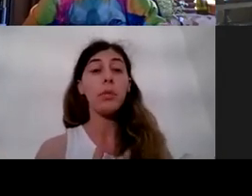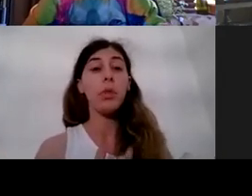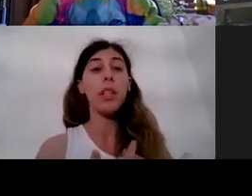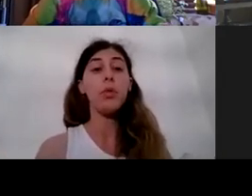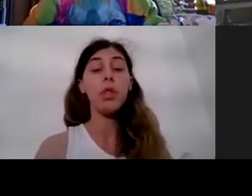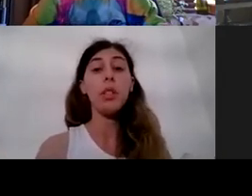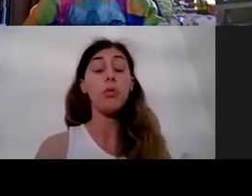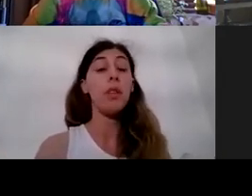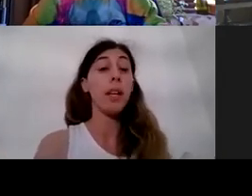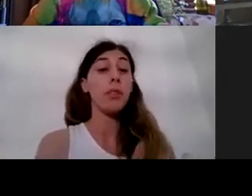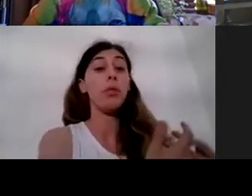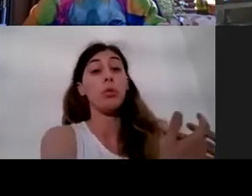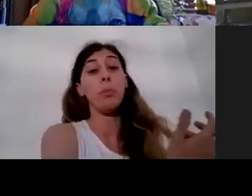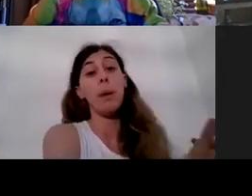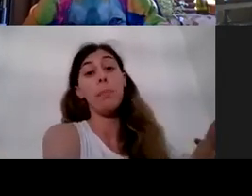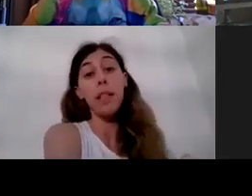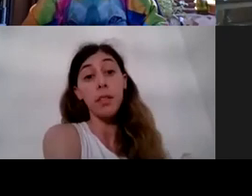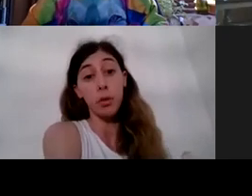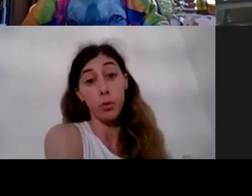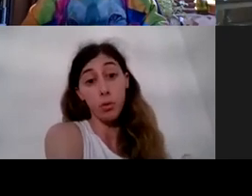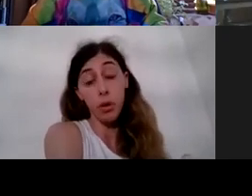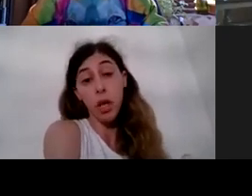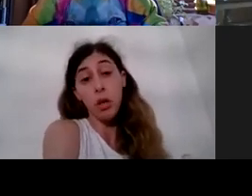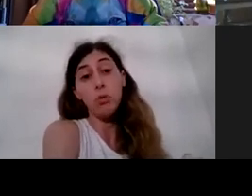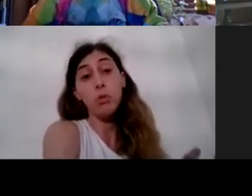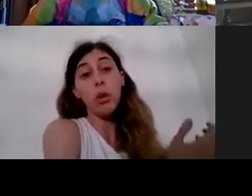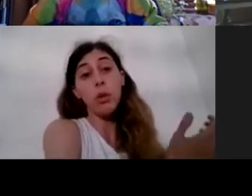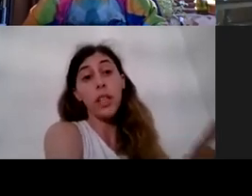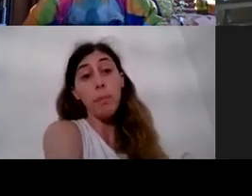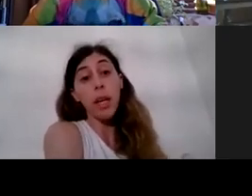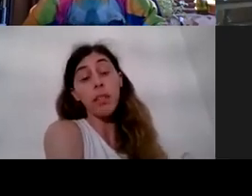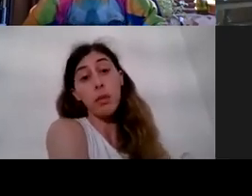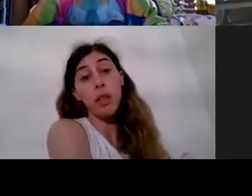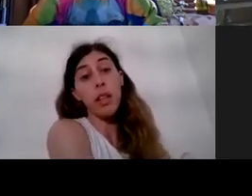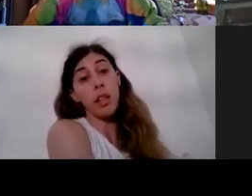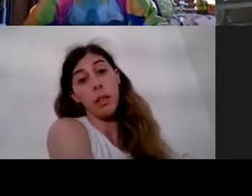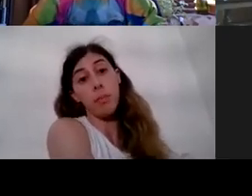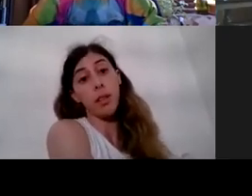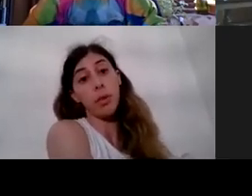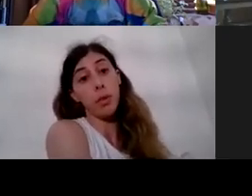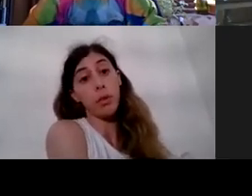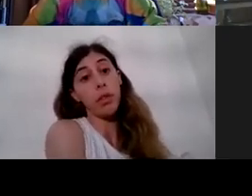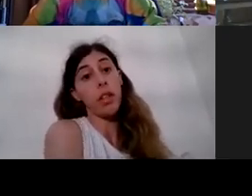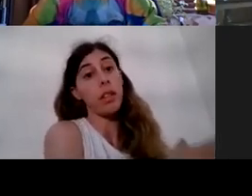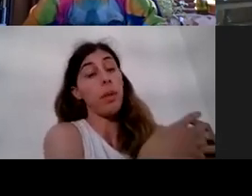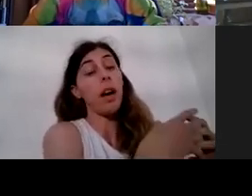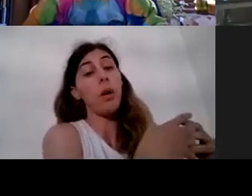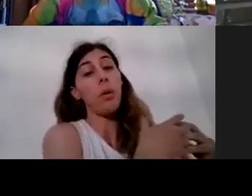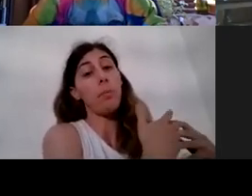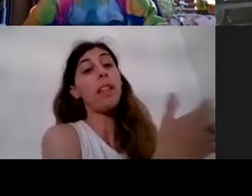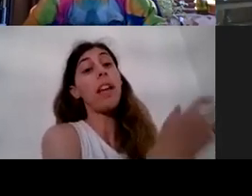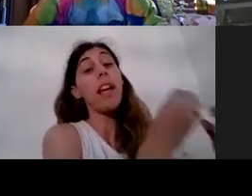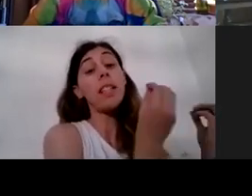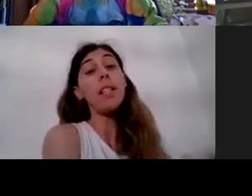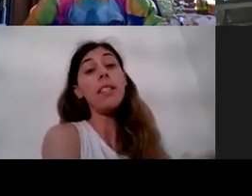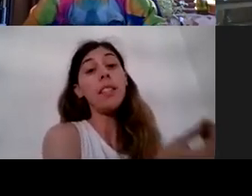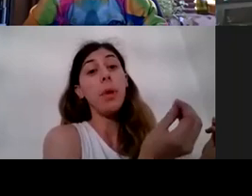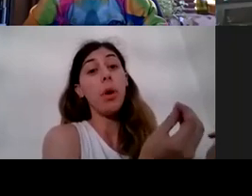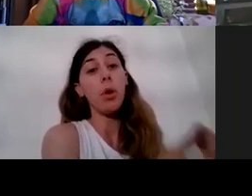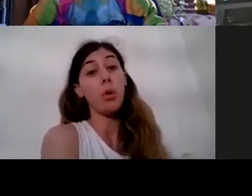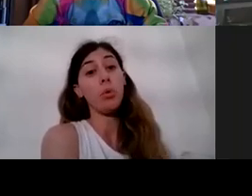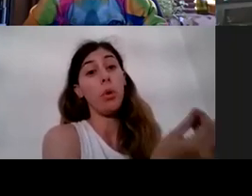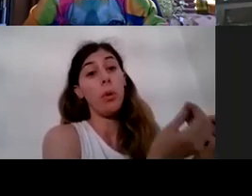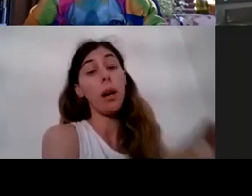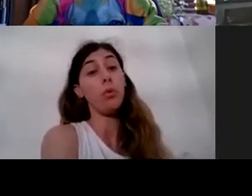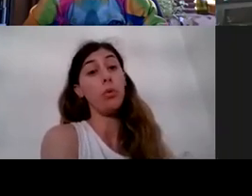certifications or not? Maybe requests are rejected. Maybe they say, why are you sending me a request if you cannot perform the